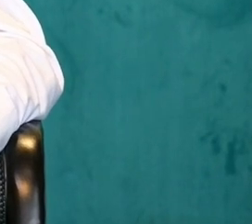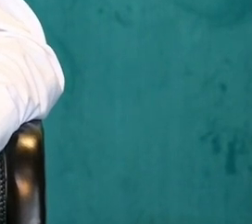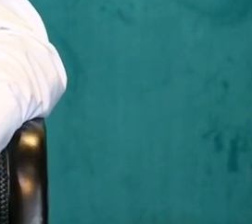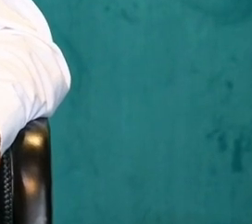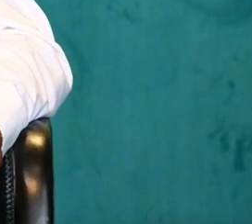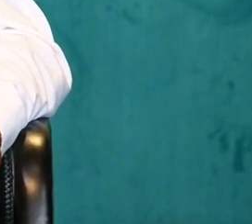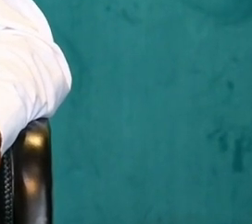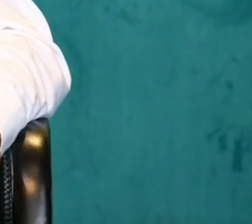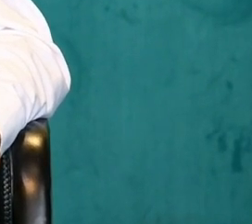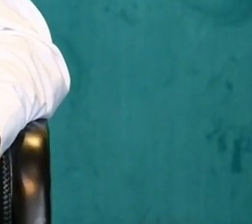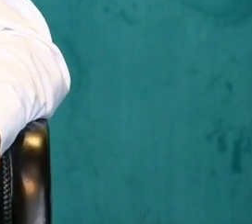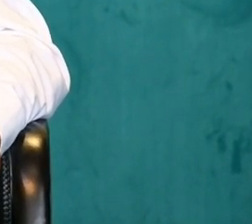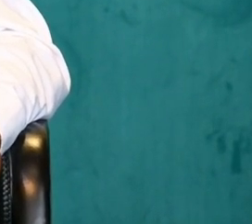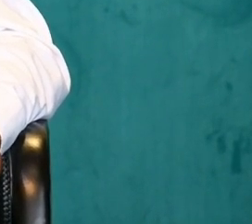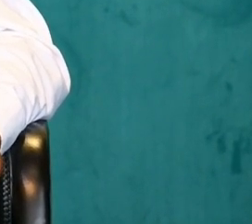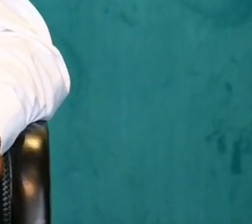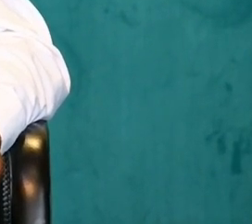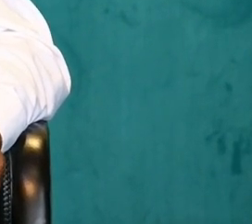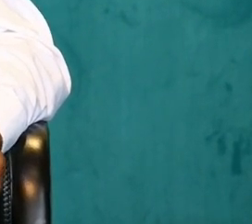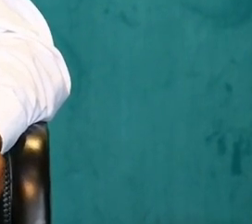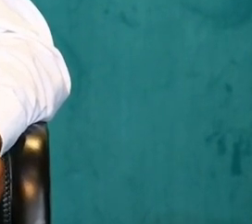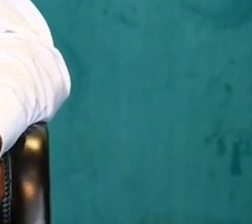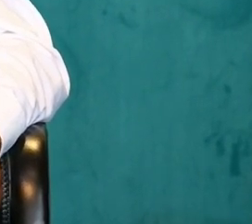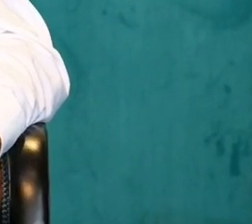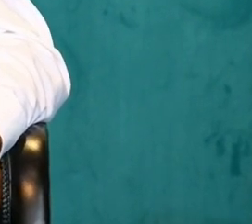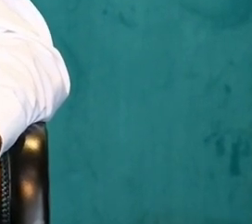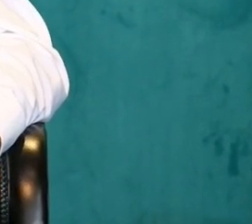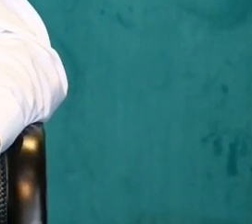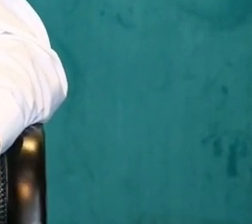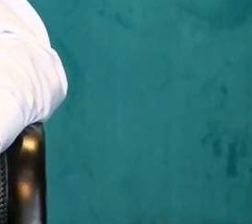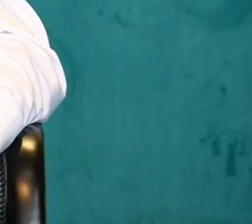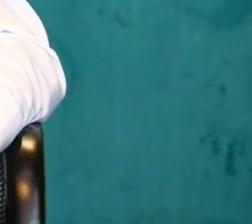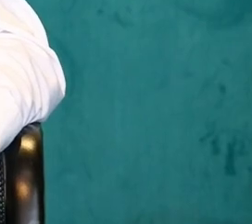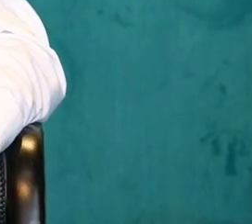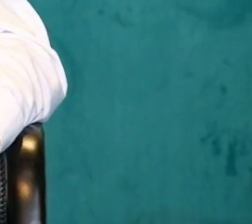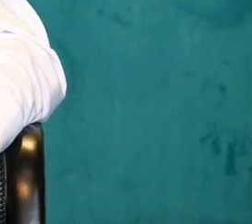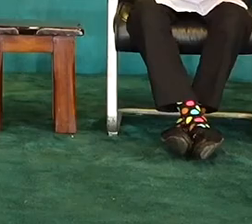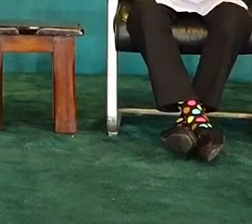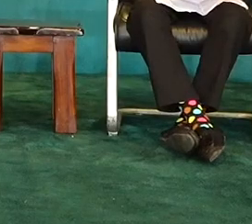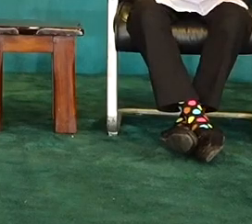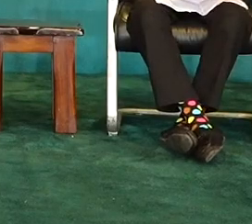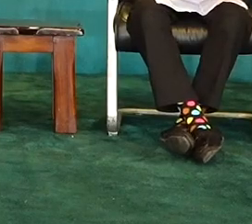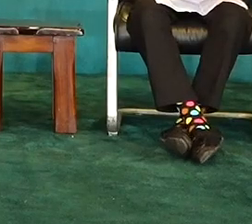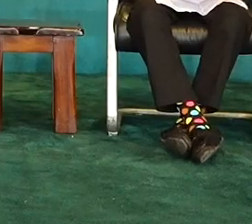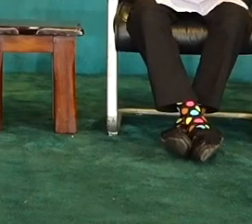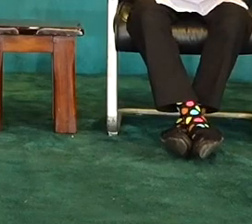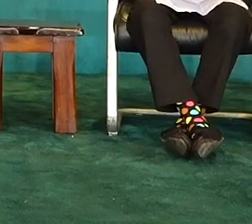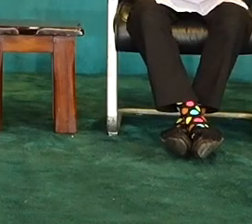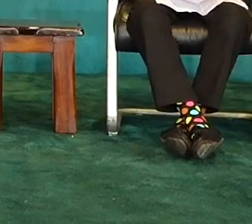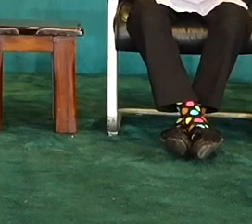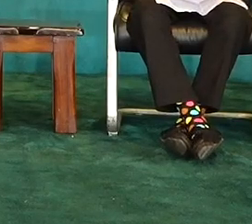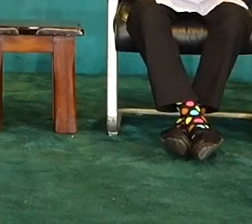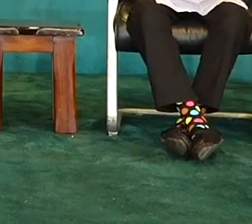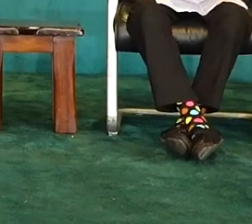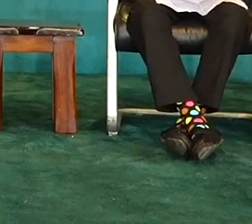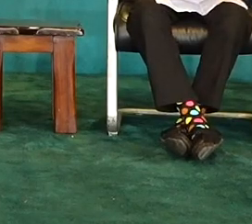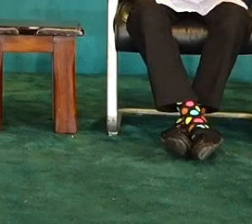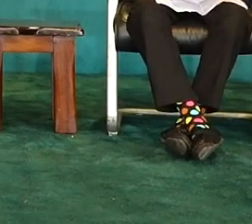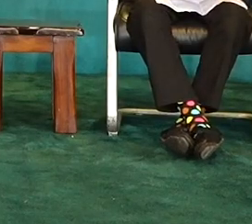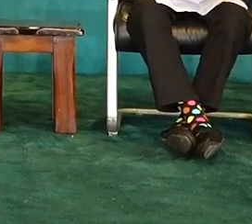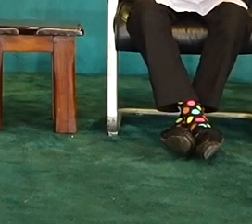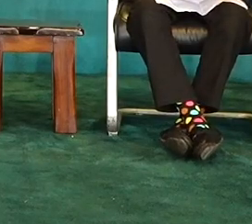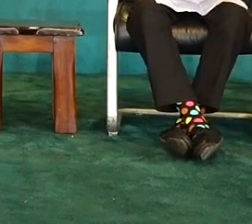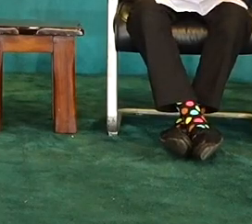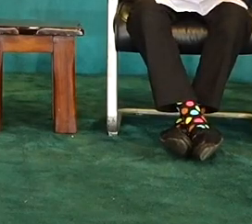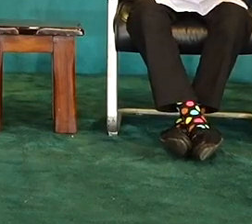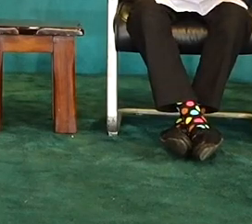did this, they must complain. Yeah, man, that's a bad hobby. What do you think, Silas? Who are the most interesting